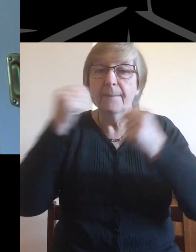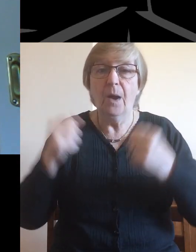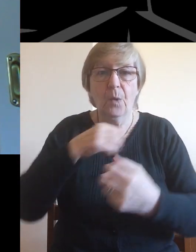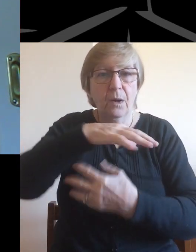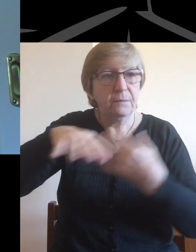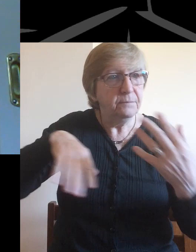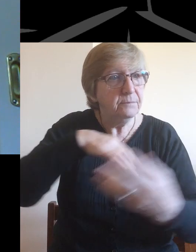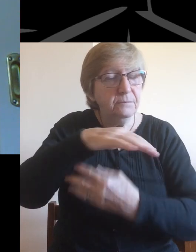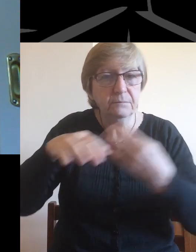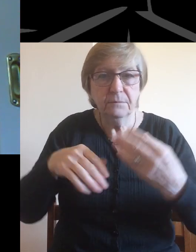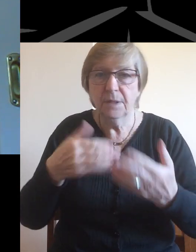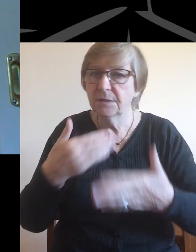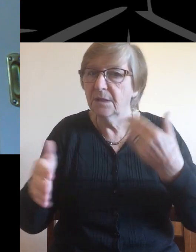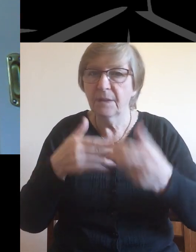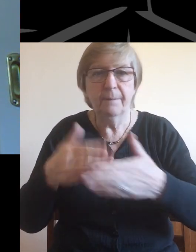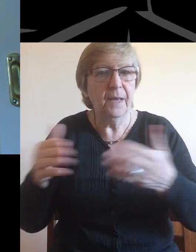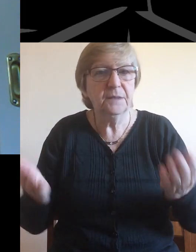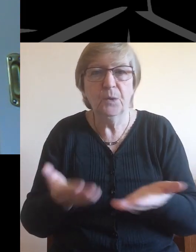wherever we are.